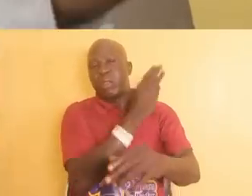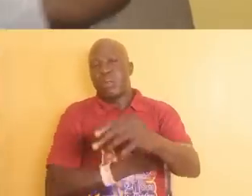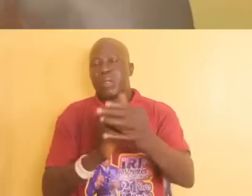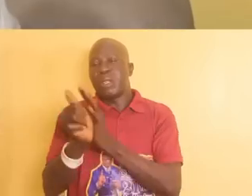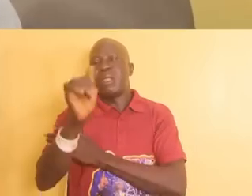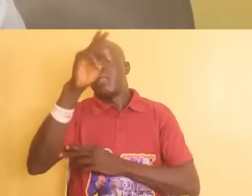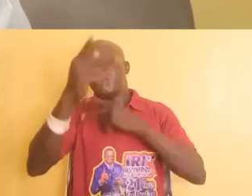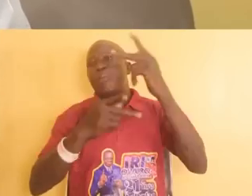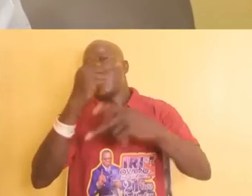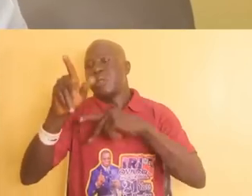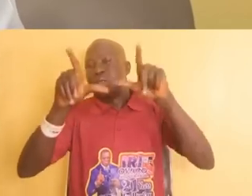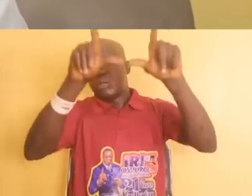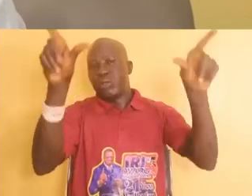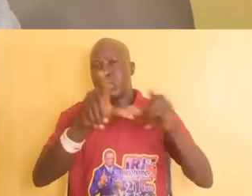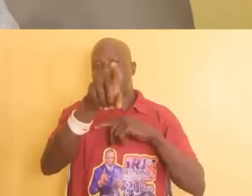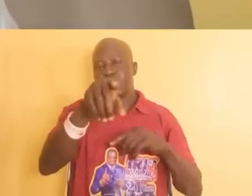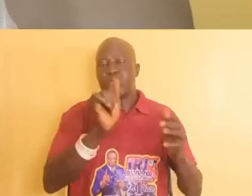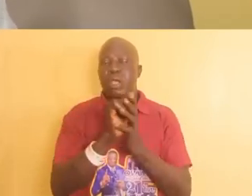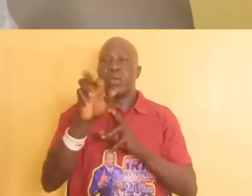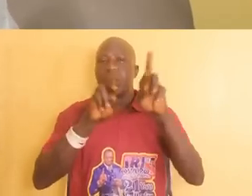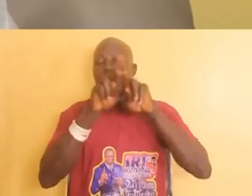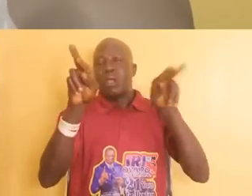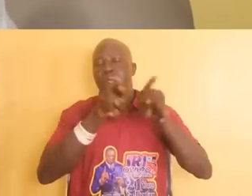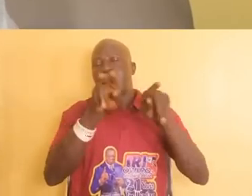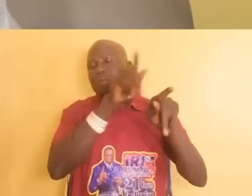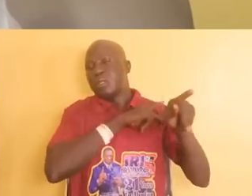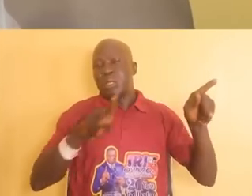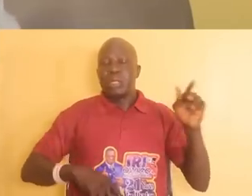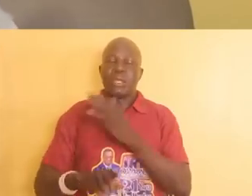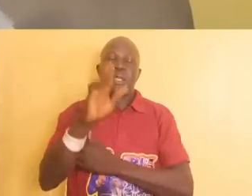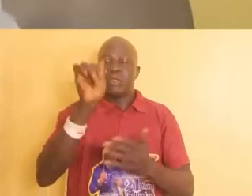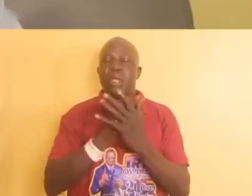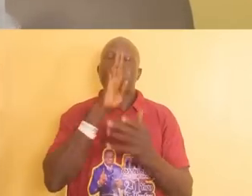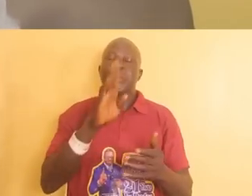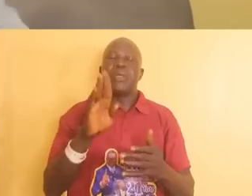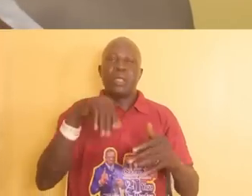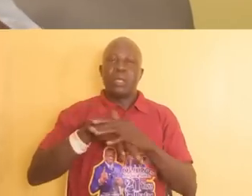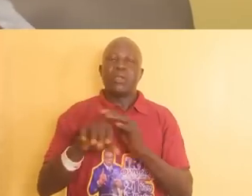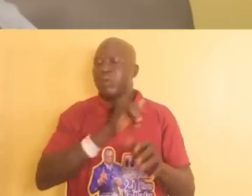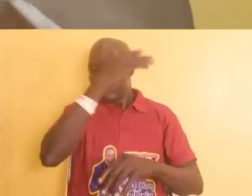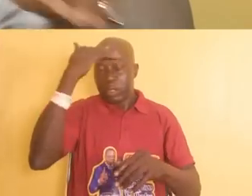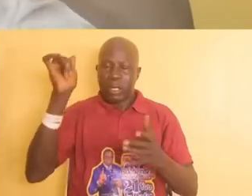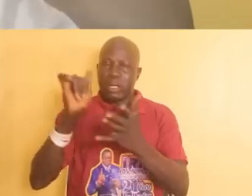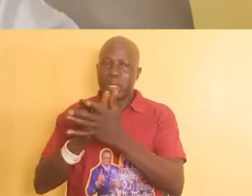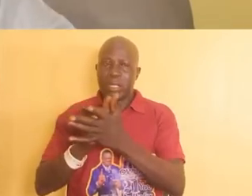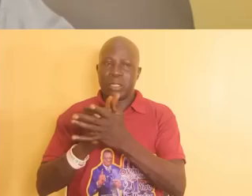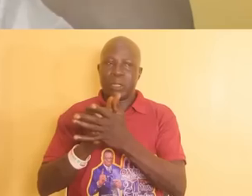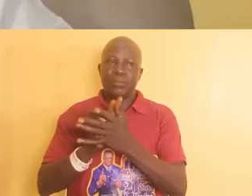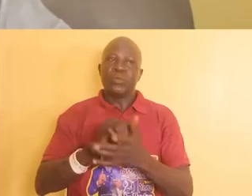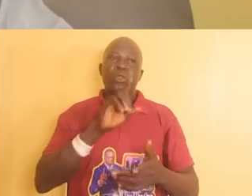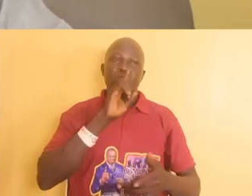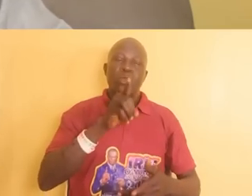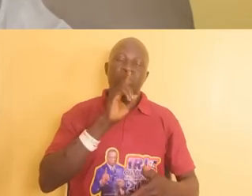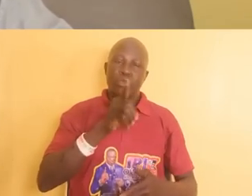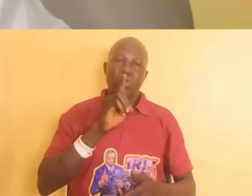now one of yes, one that should be your mother. Remember to pray, don't forget that. Hey,